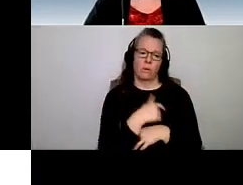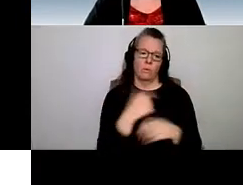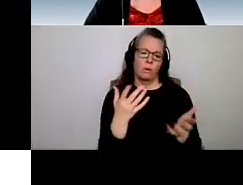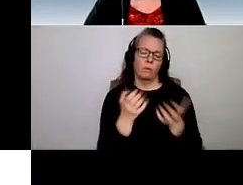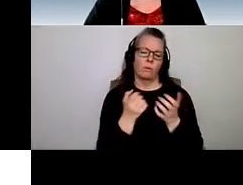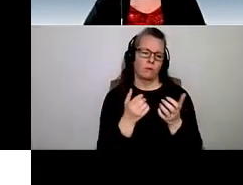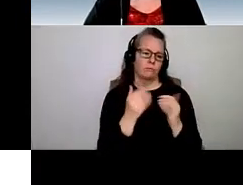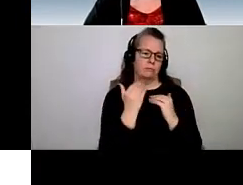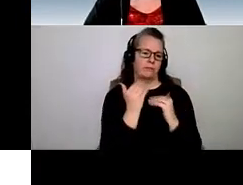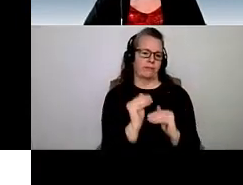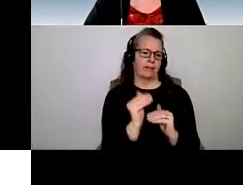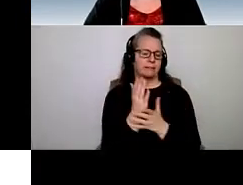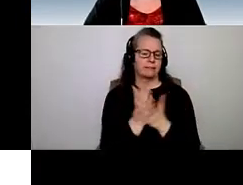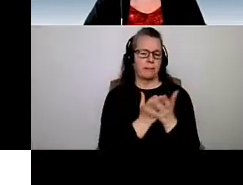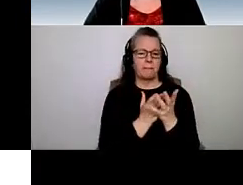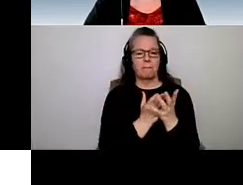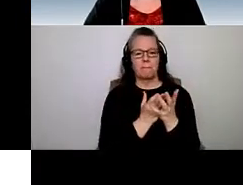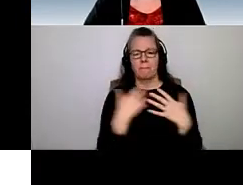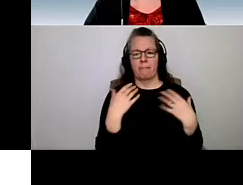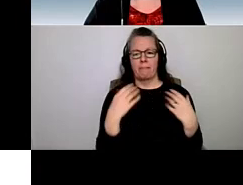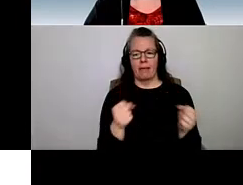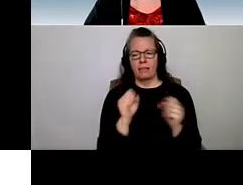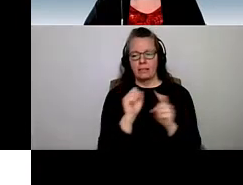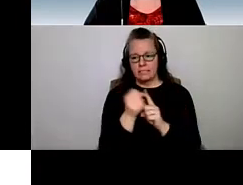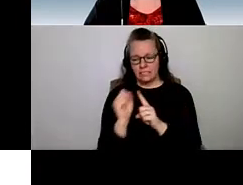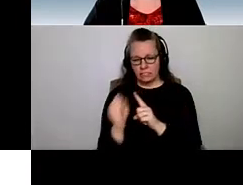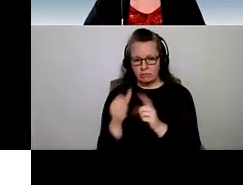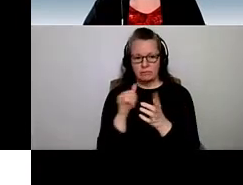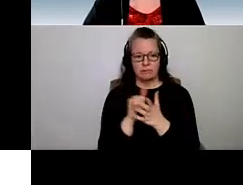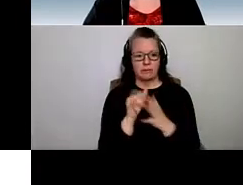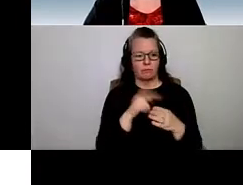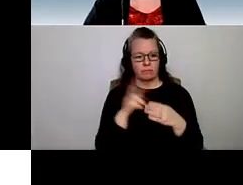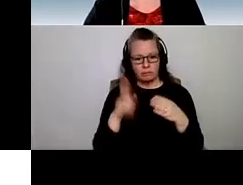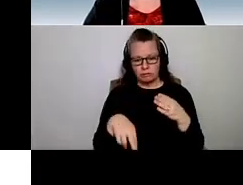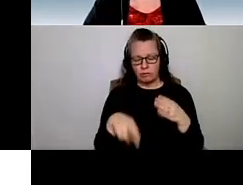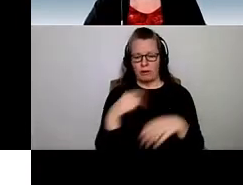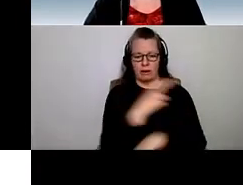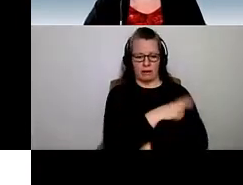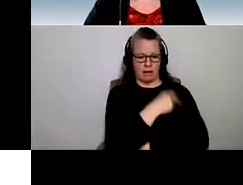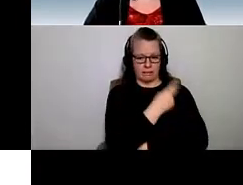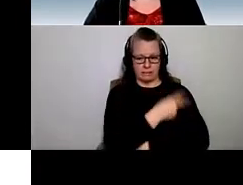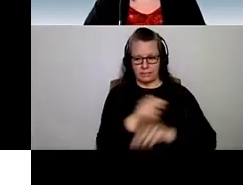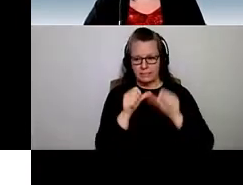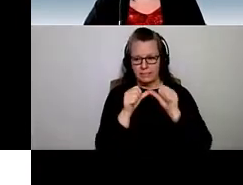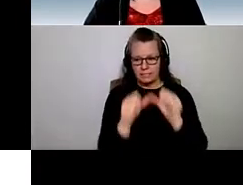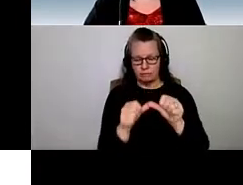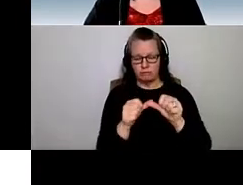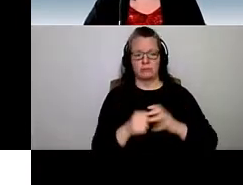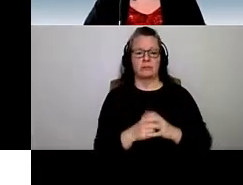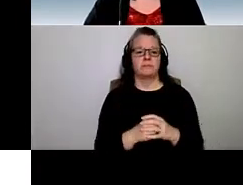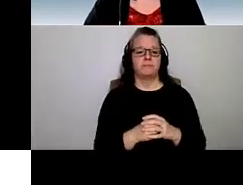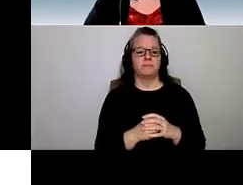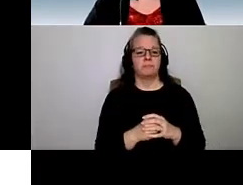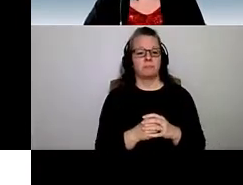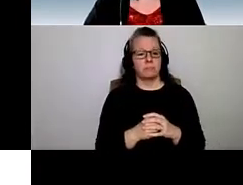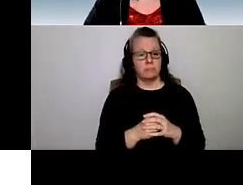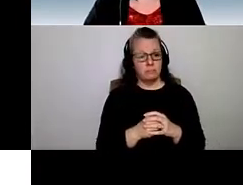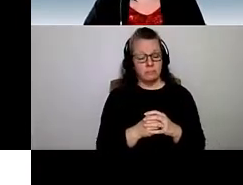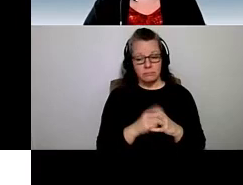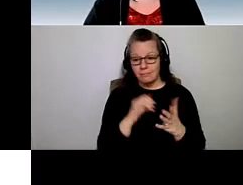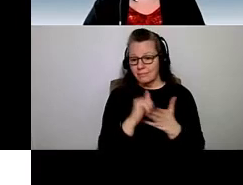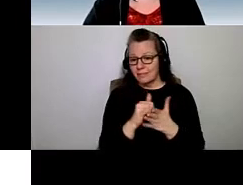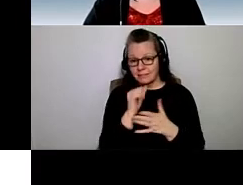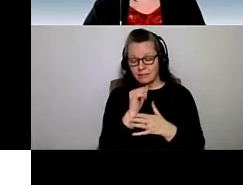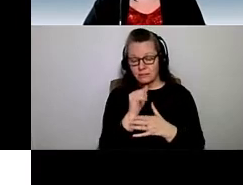prevent some of the health conditions that result in hospitalizations. And that, you know, is not only